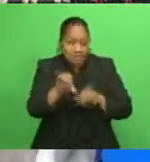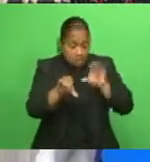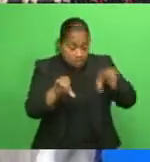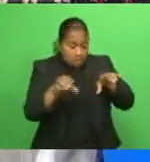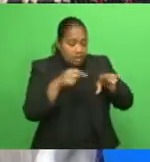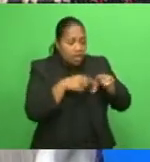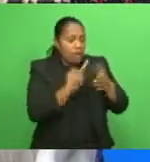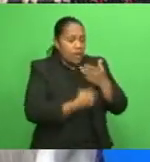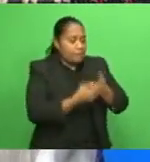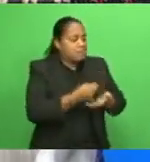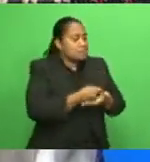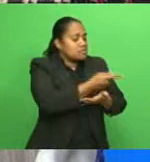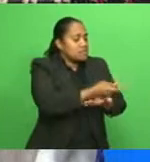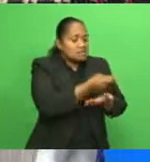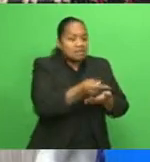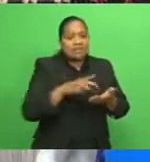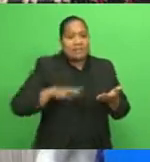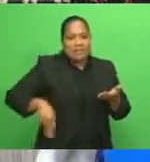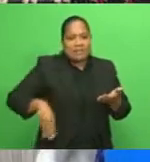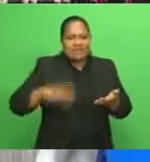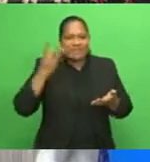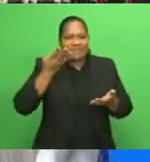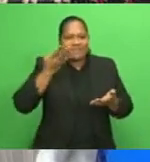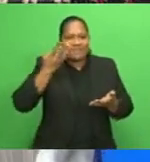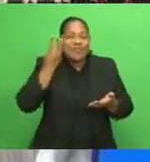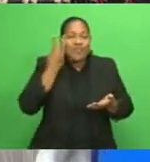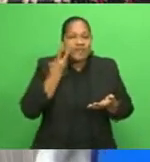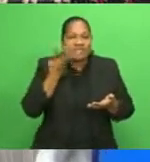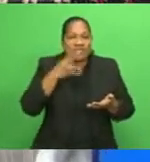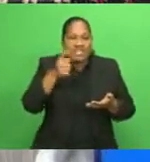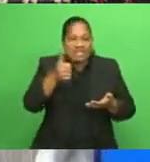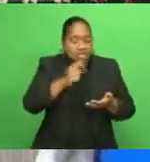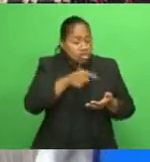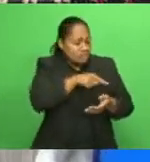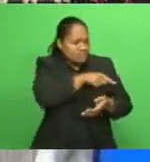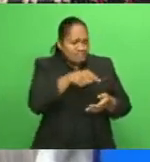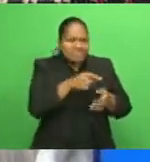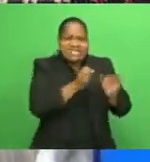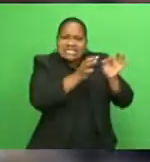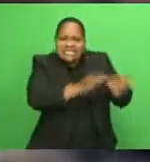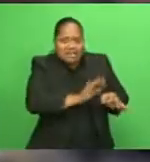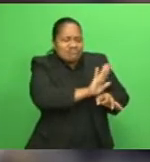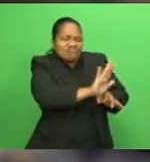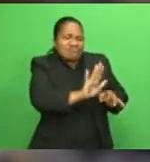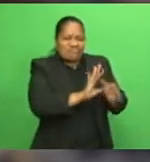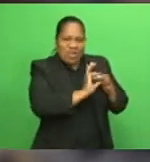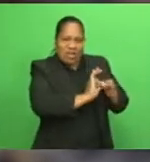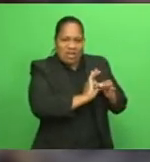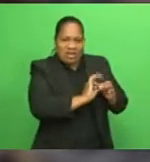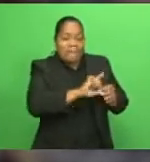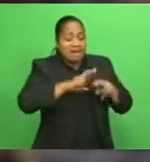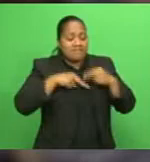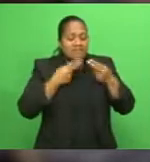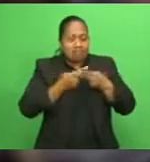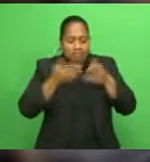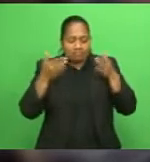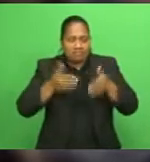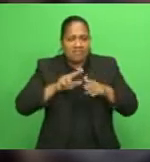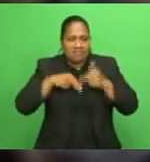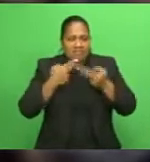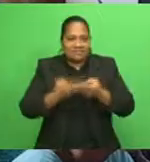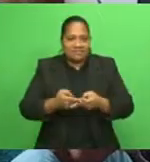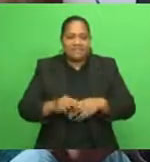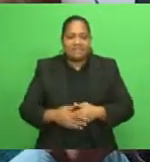distributed to the members. They will decide what they use it on, but it's usually spent on family. Takayawa says their main